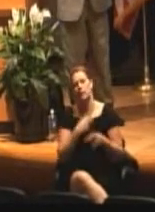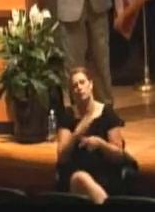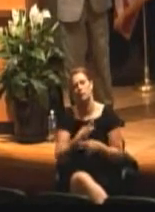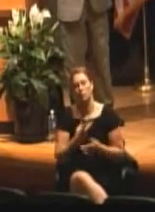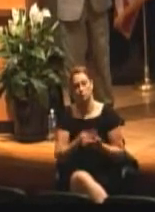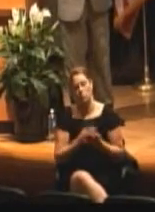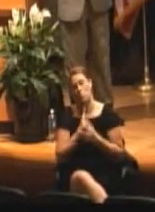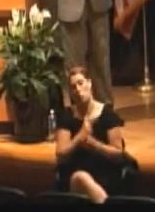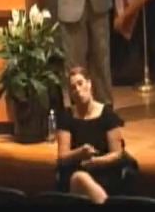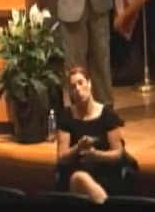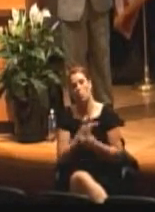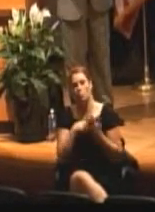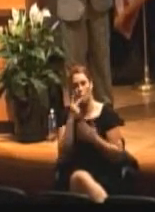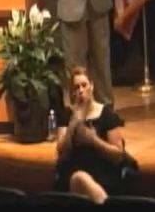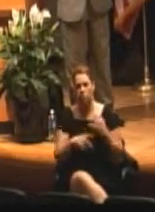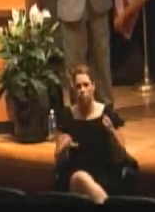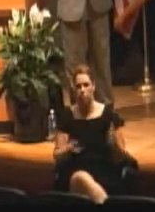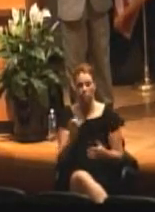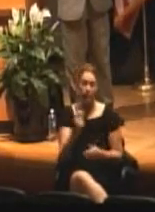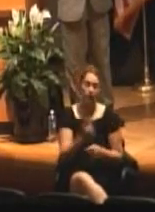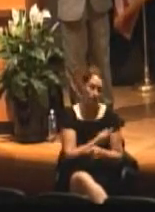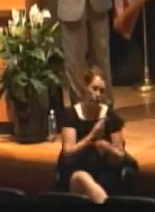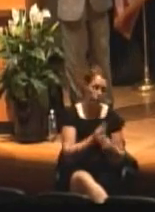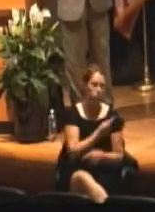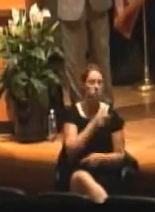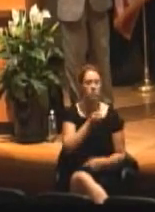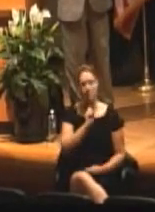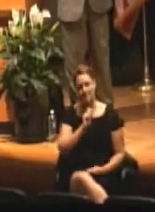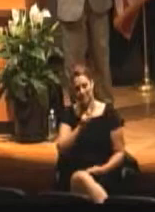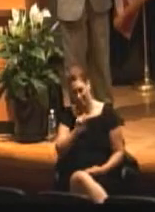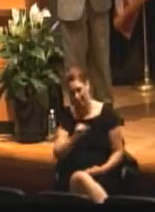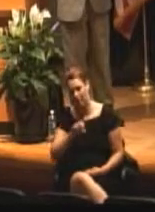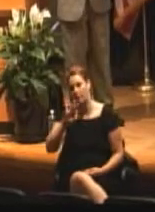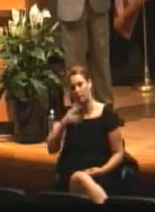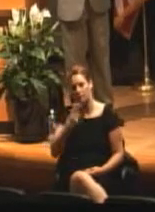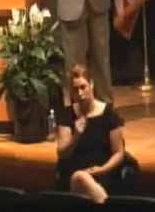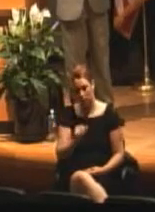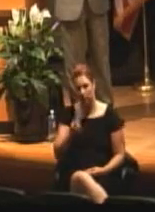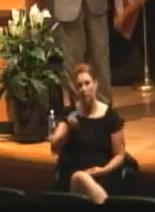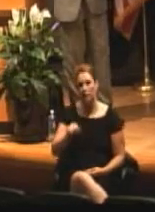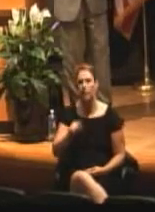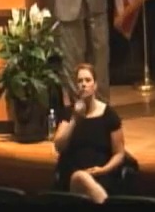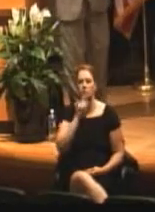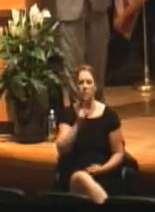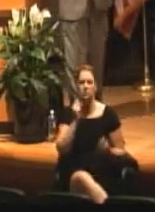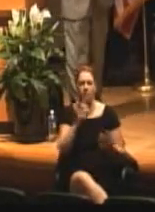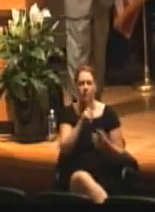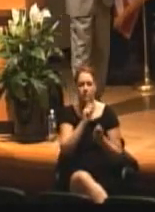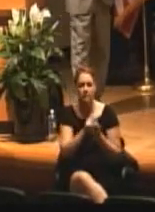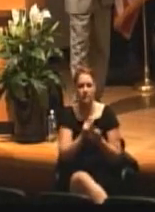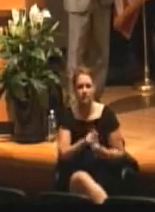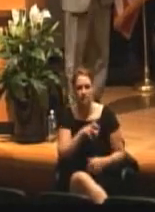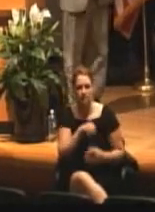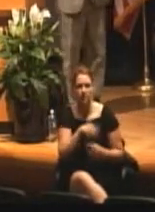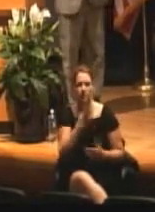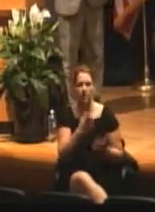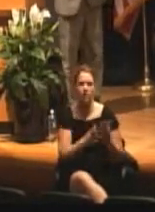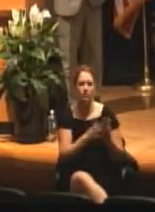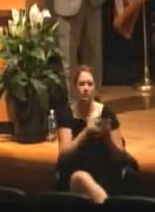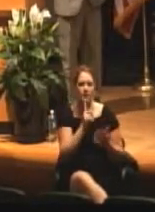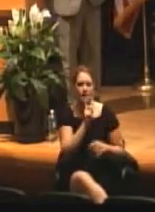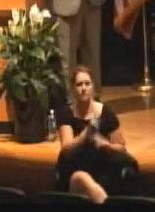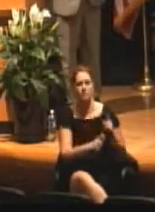could do it either one at that point. There's kind of a lot of details to go in with that question. That you want to talk to somebody a little bit more detailed on